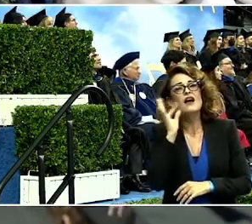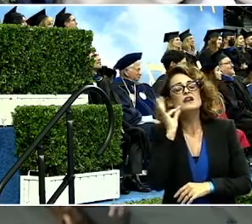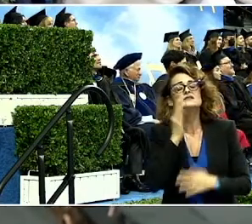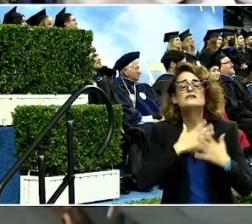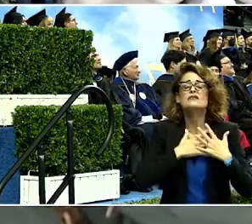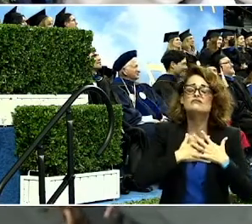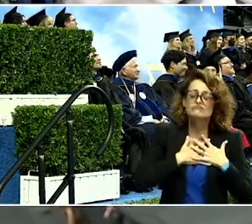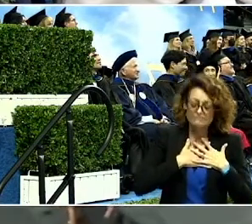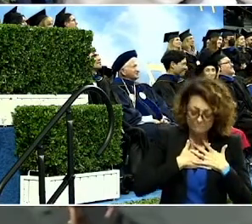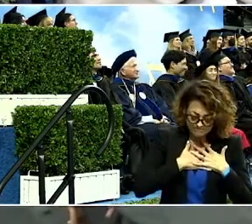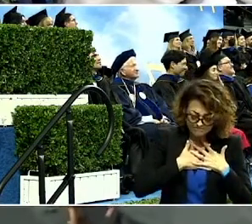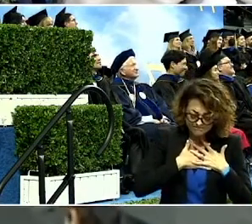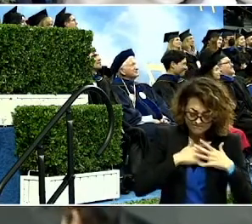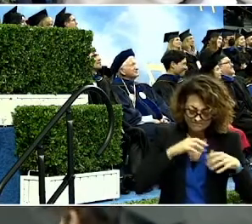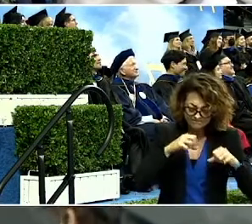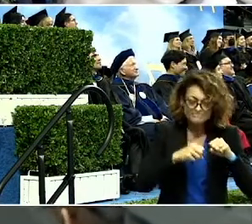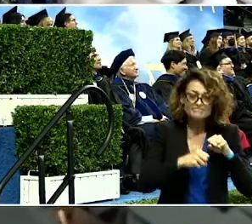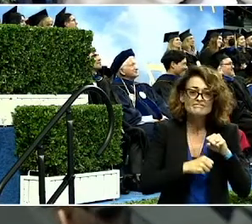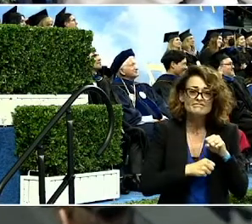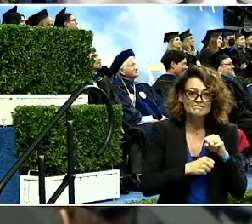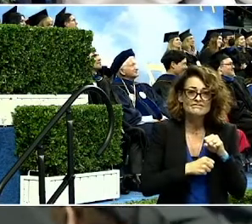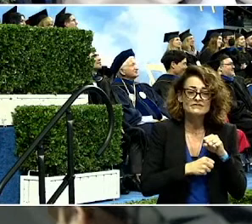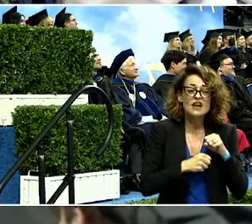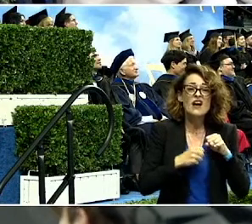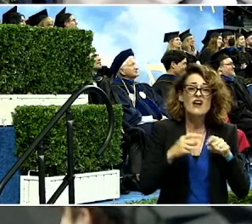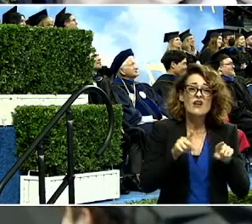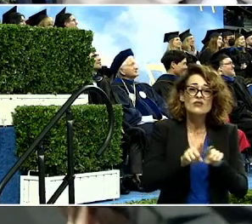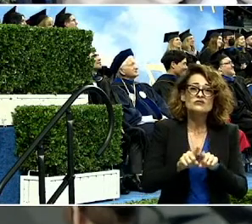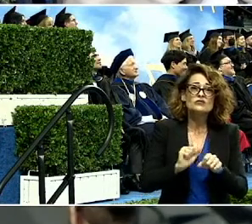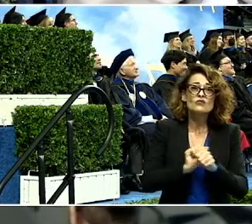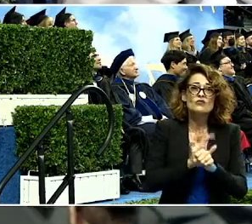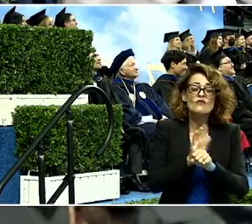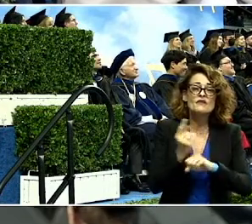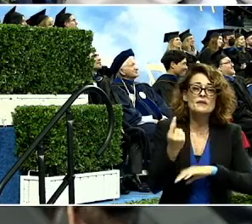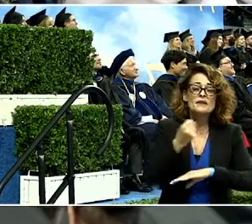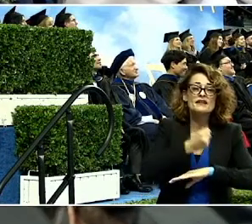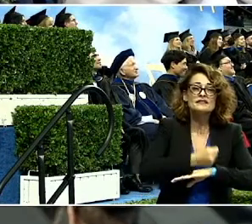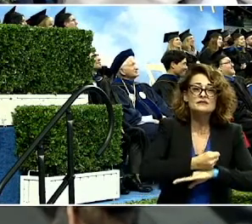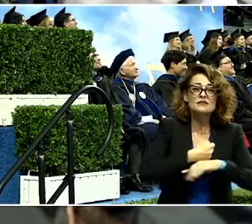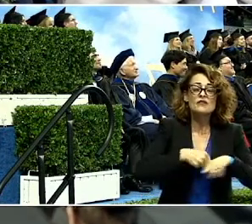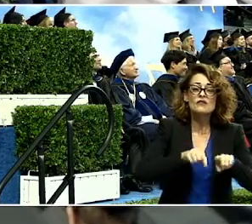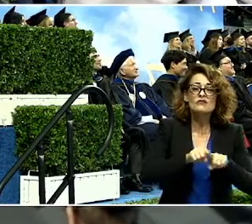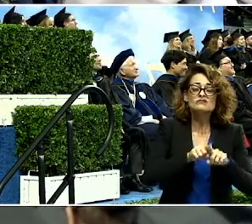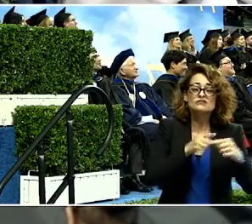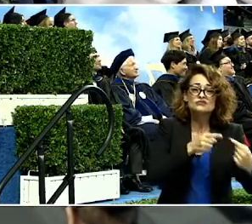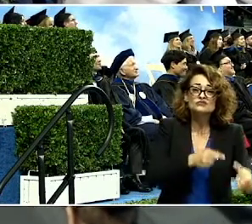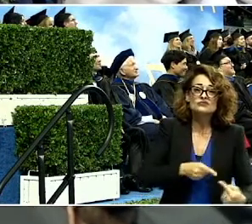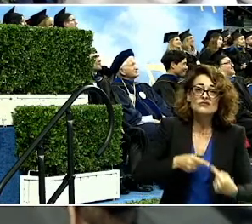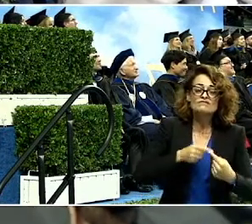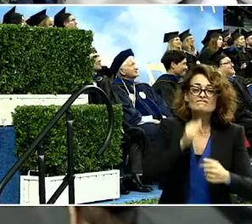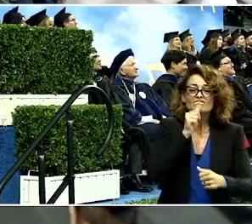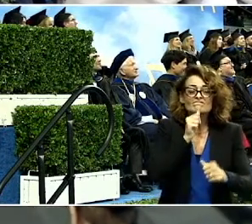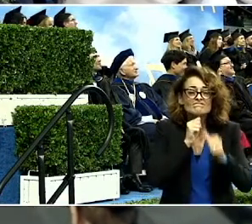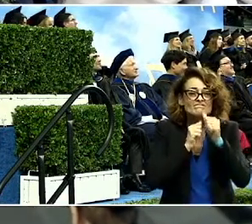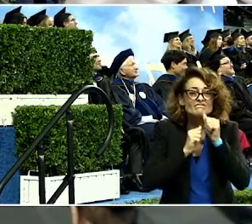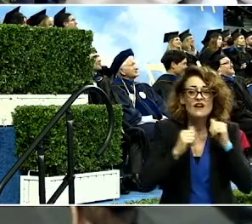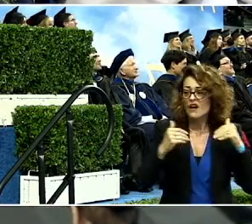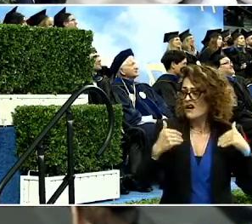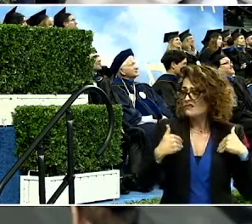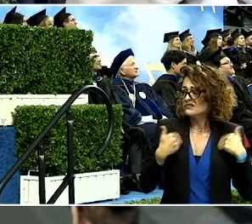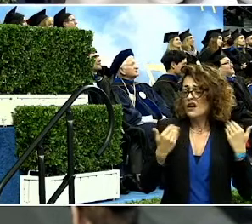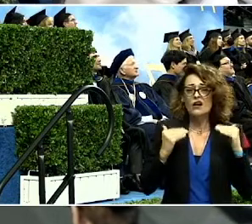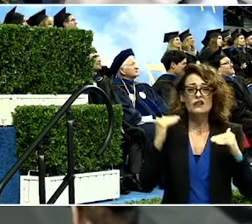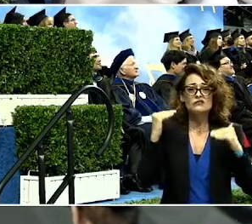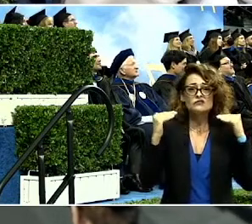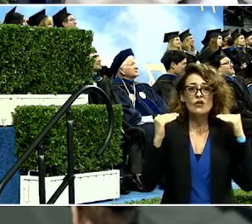the pain that affected all of us with the COVID pandemic, and the trials and tribulations of young adulthood, you